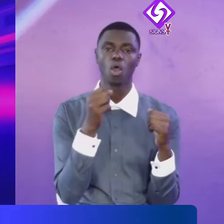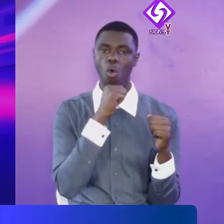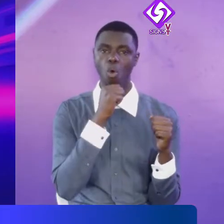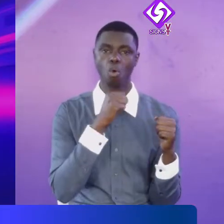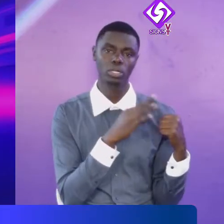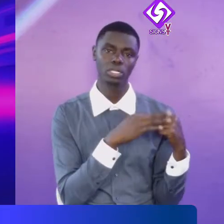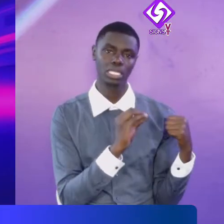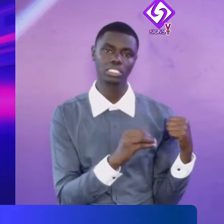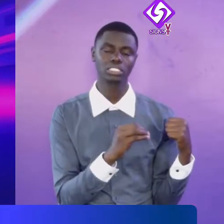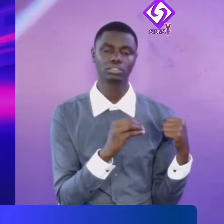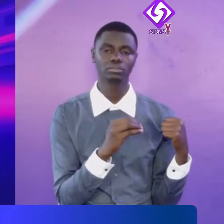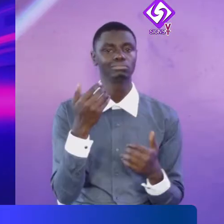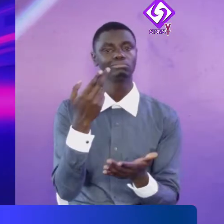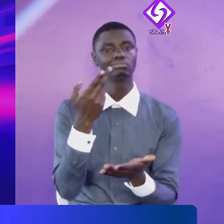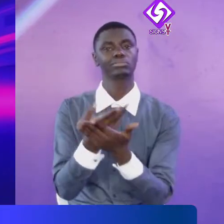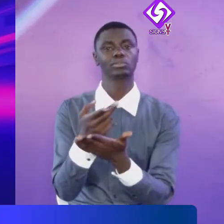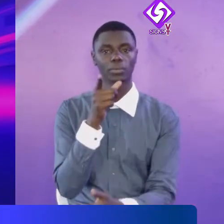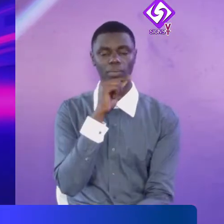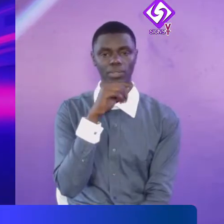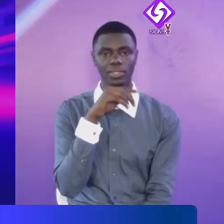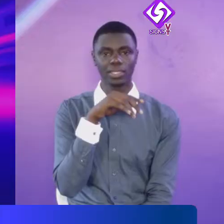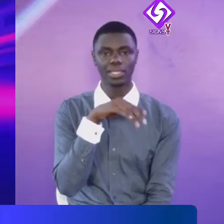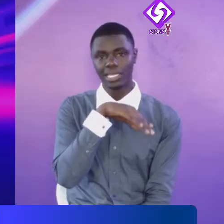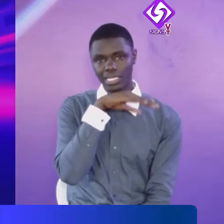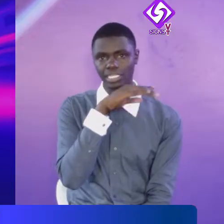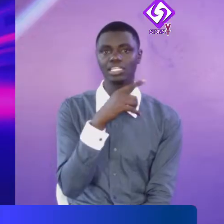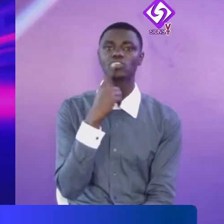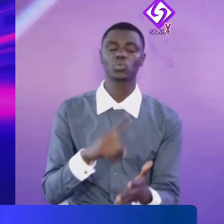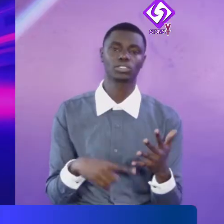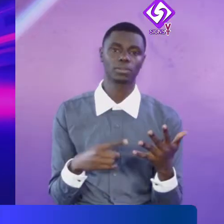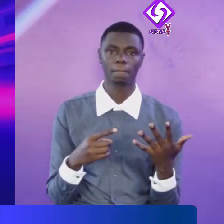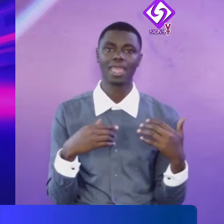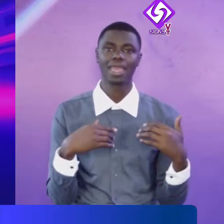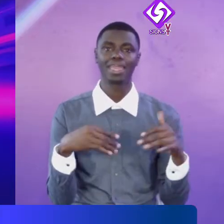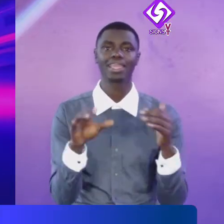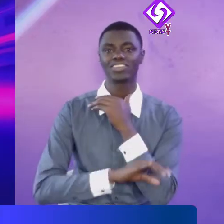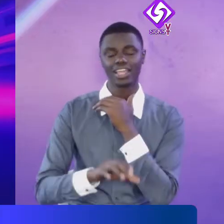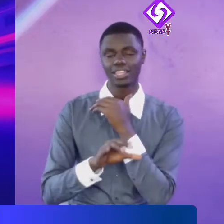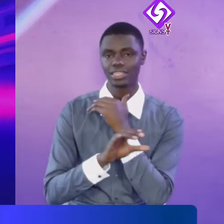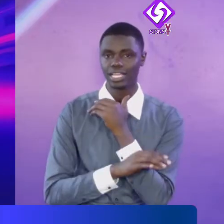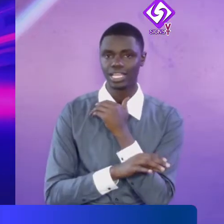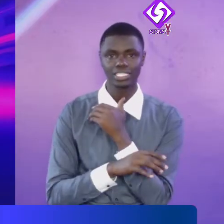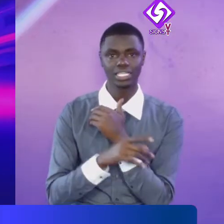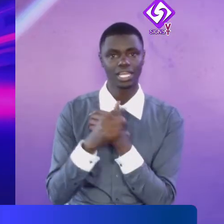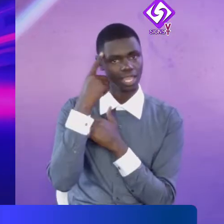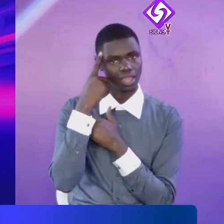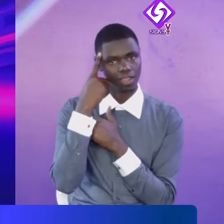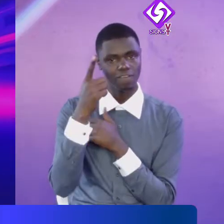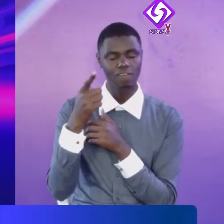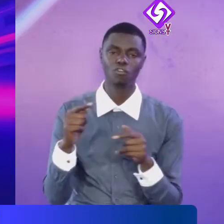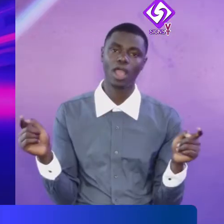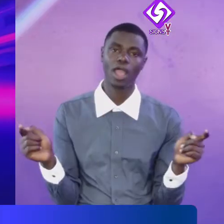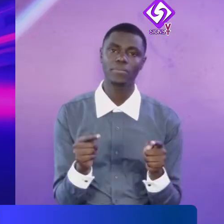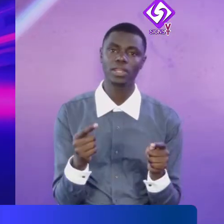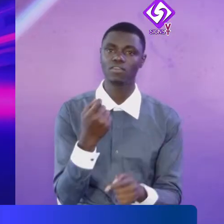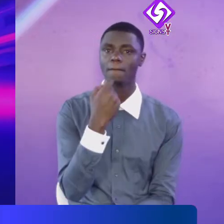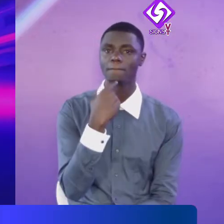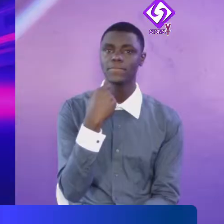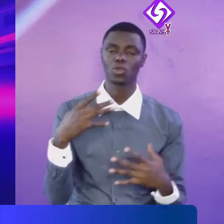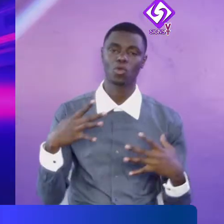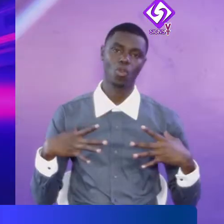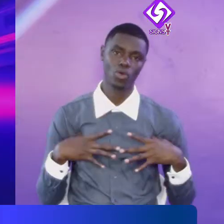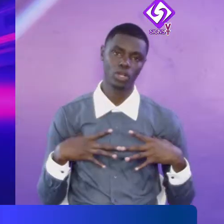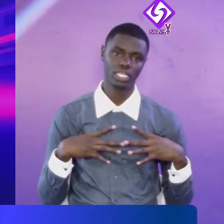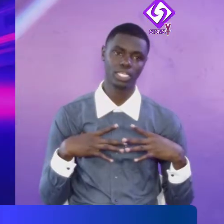80-year-old was hospitalized. Now, Raila's camp says he left the country for a brief medical holiday,